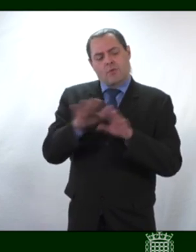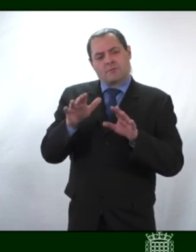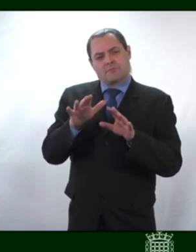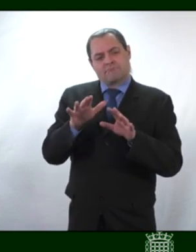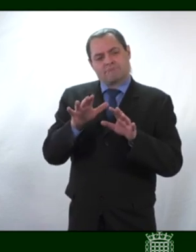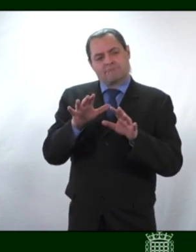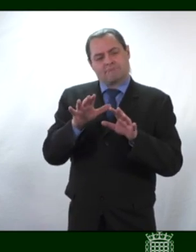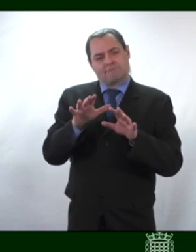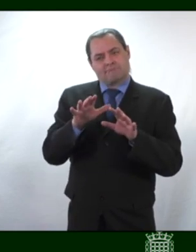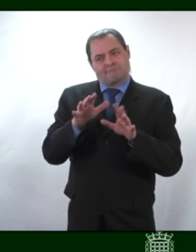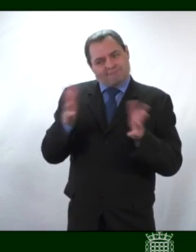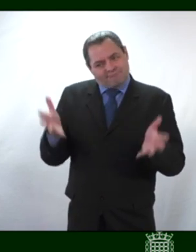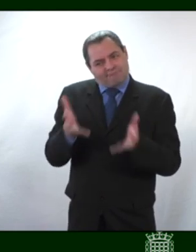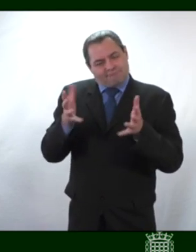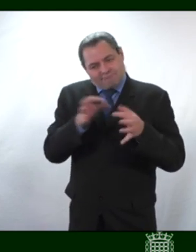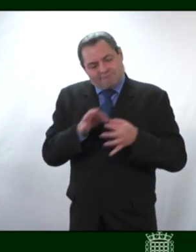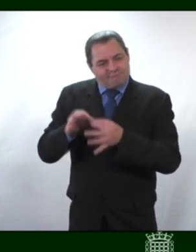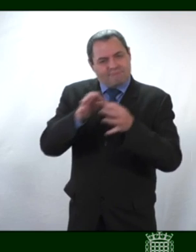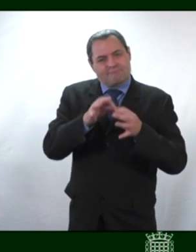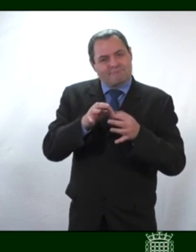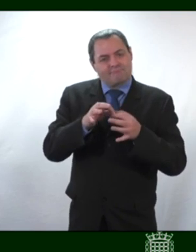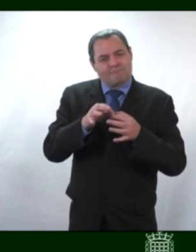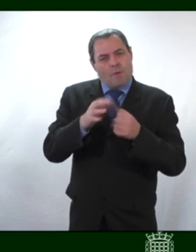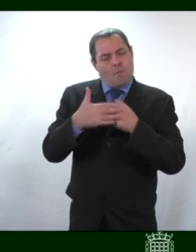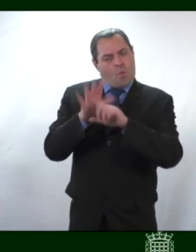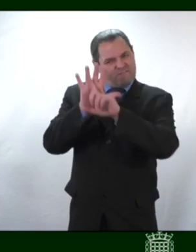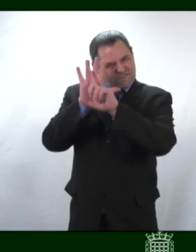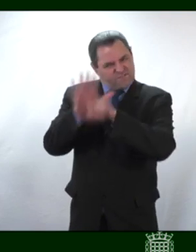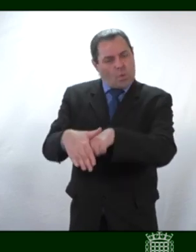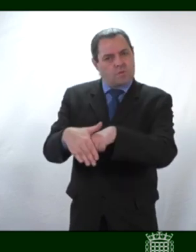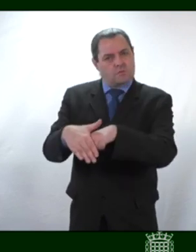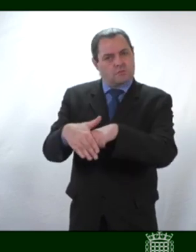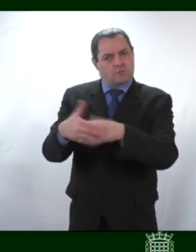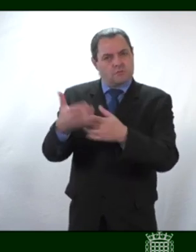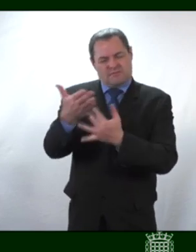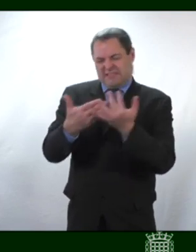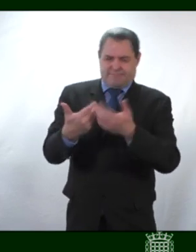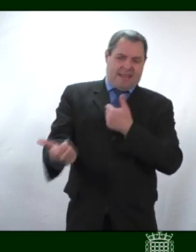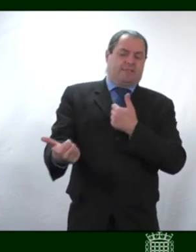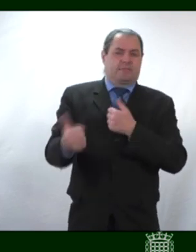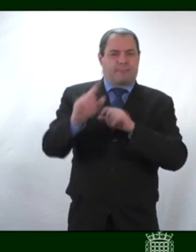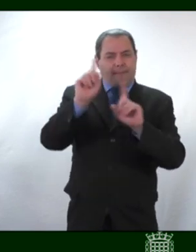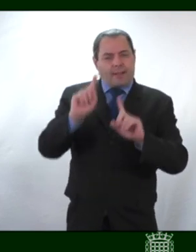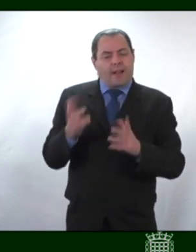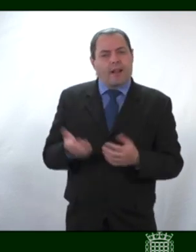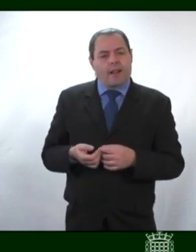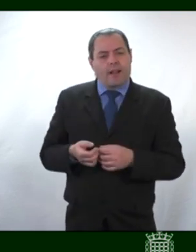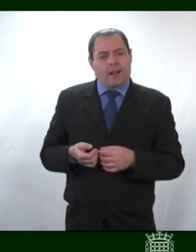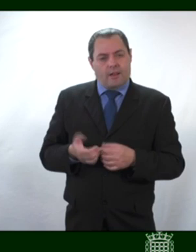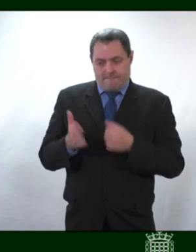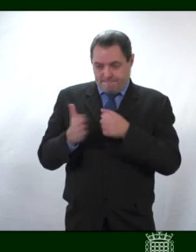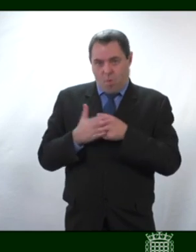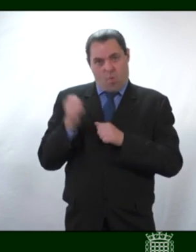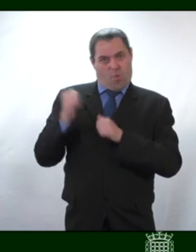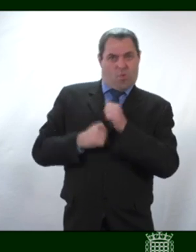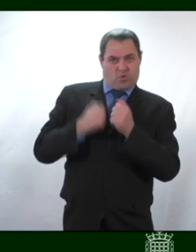its decision, leaving a bitter taste. And there are other decisions still to come, and other regions who are watching